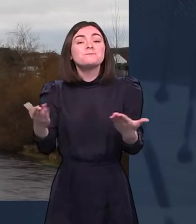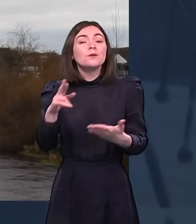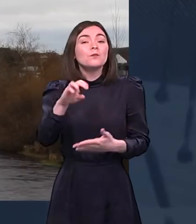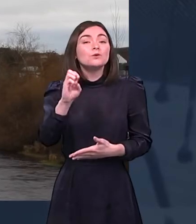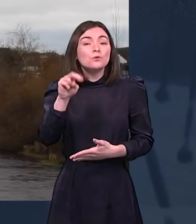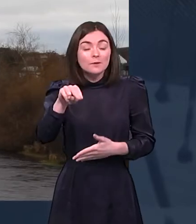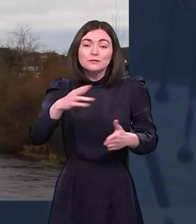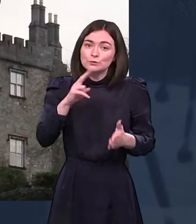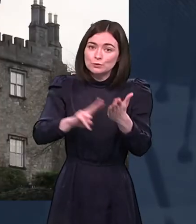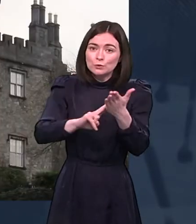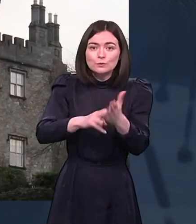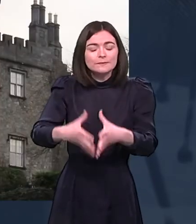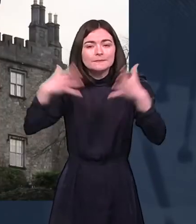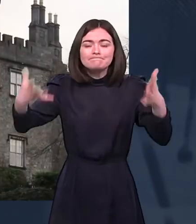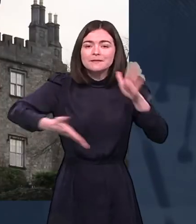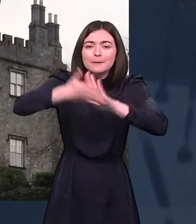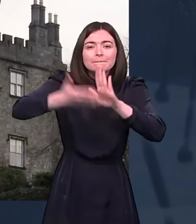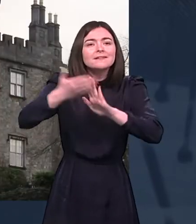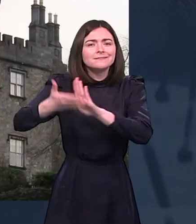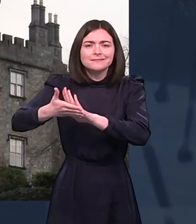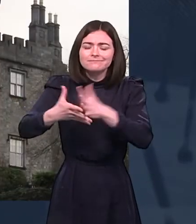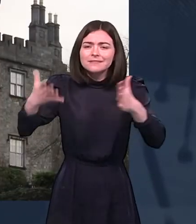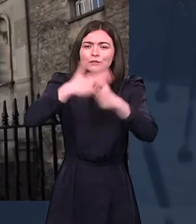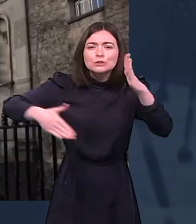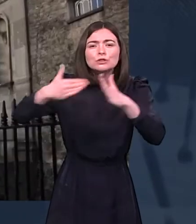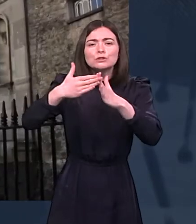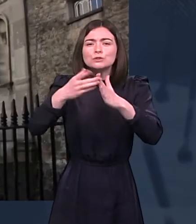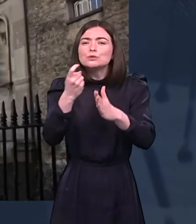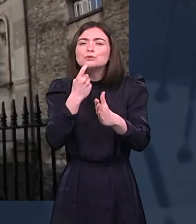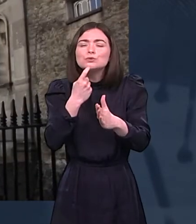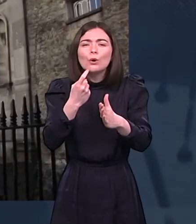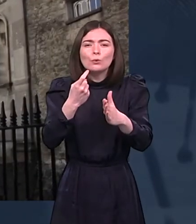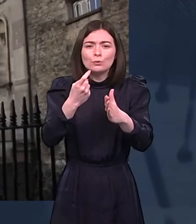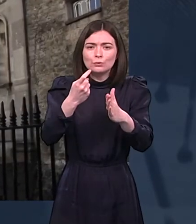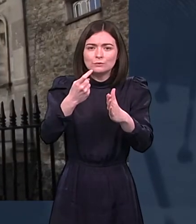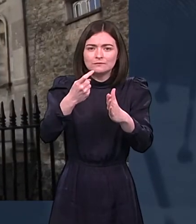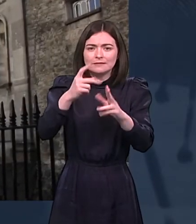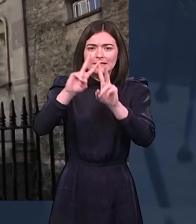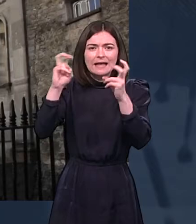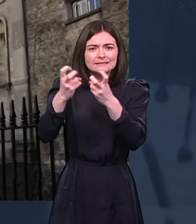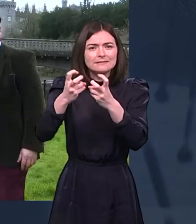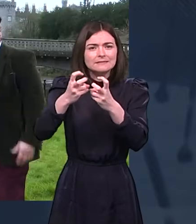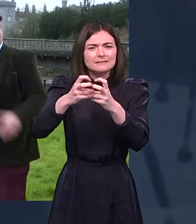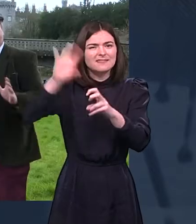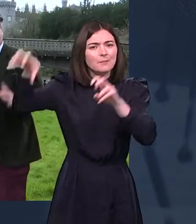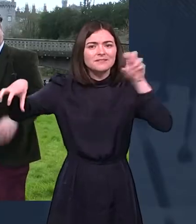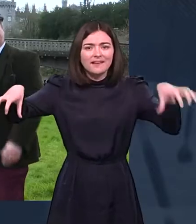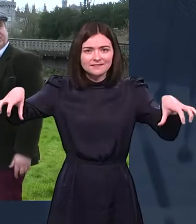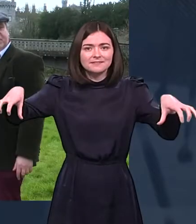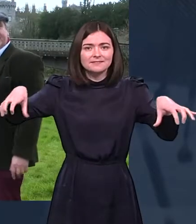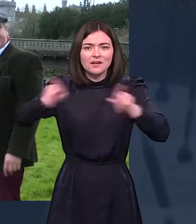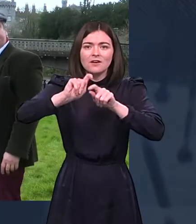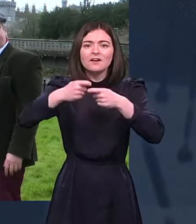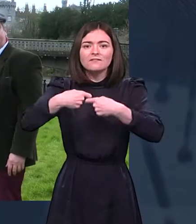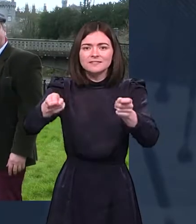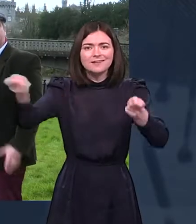as symbols of strength and would often build cathedrals and grand stone castles at the opposite end of a town. The first structure that was